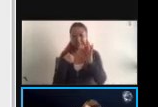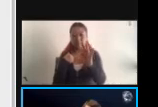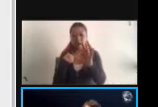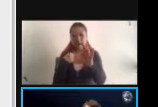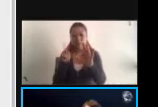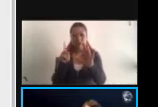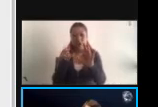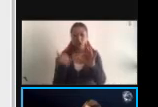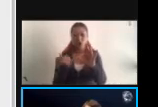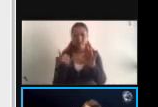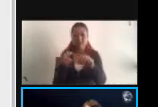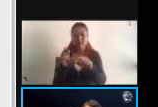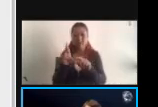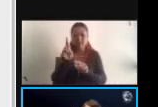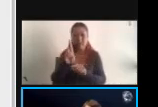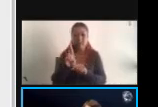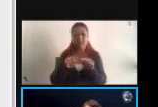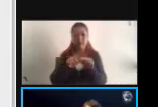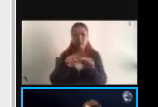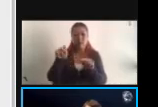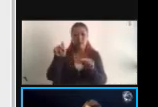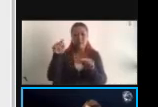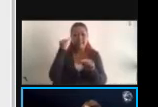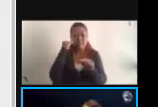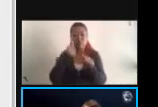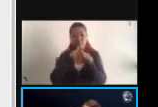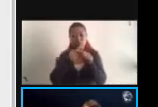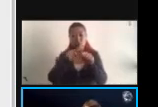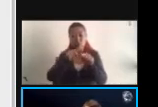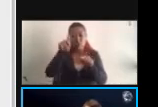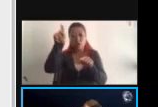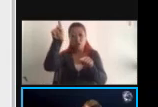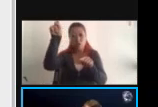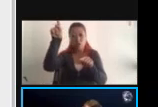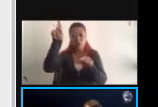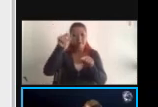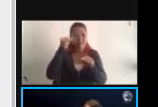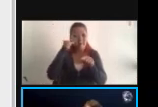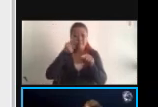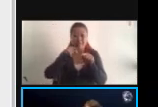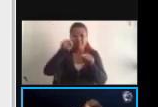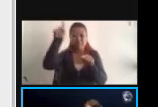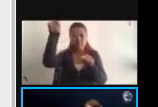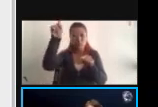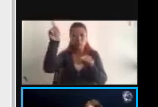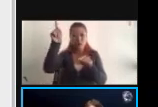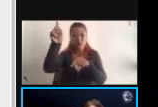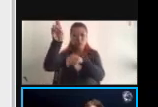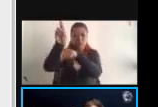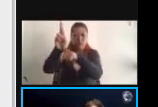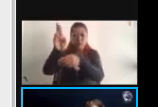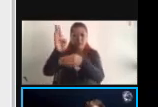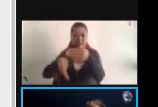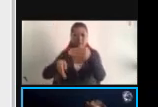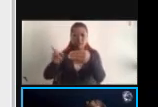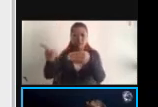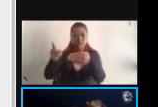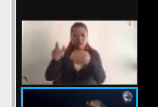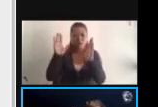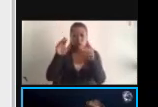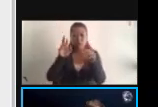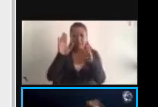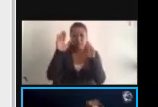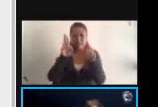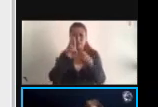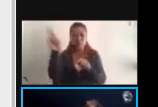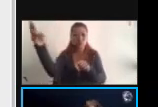projected outline of if they stay on this course where they'll end up. And of course, they were expected to turn at some point.